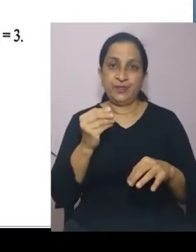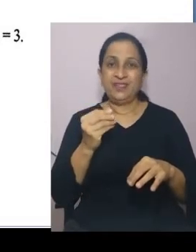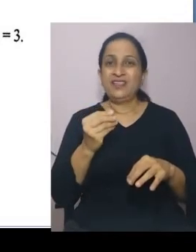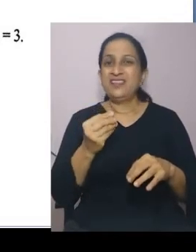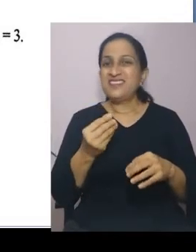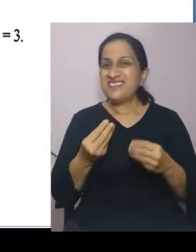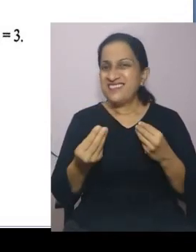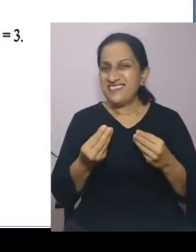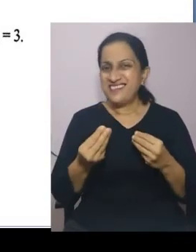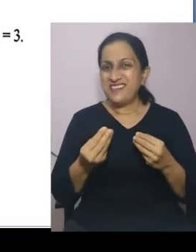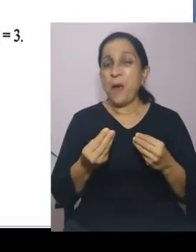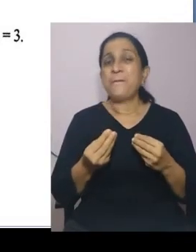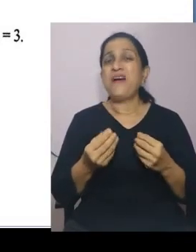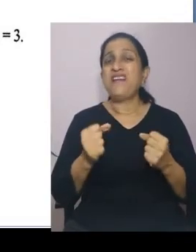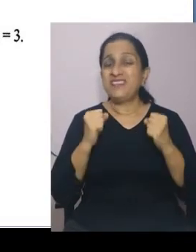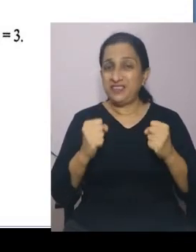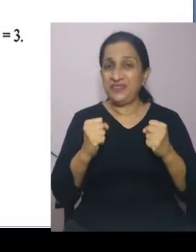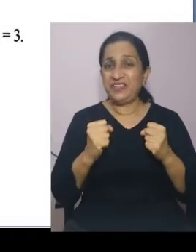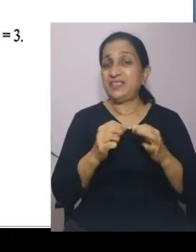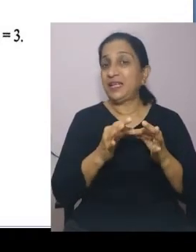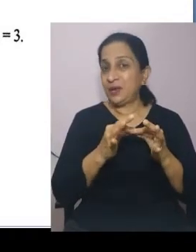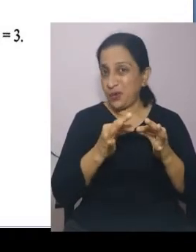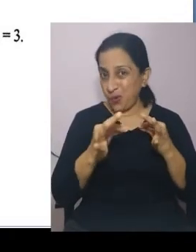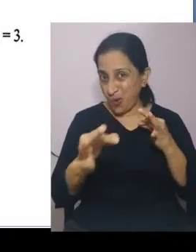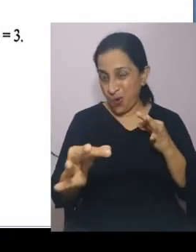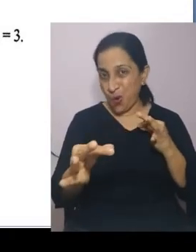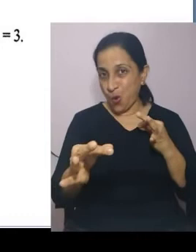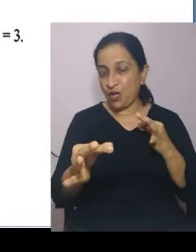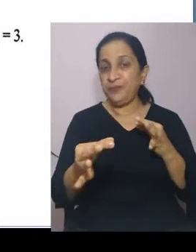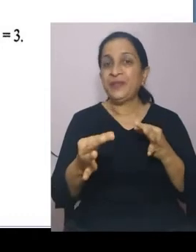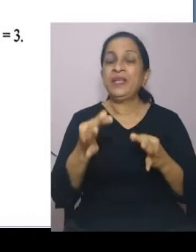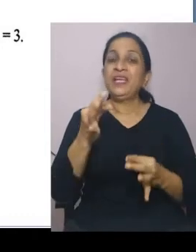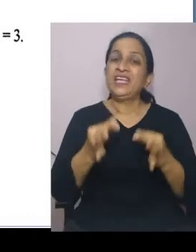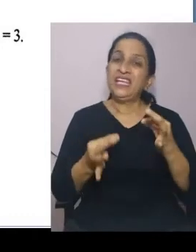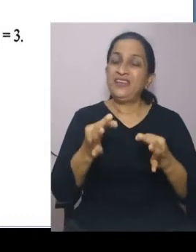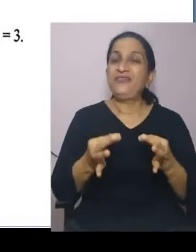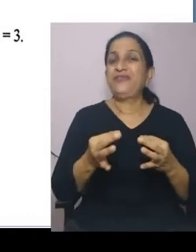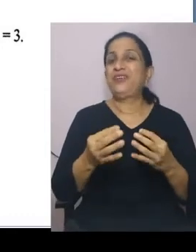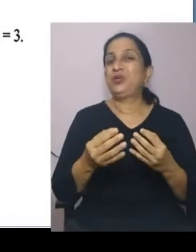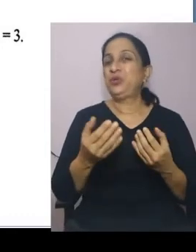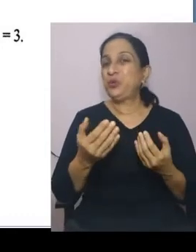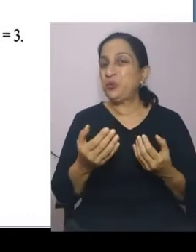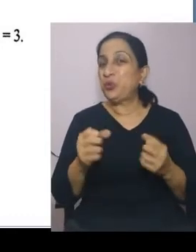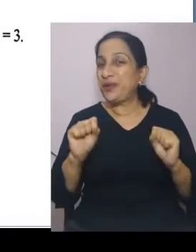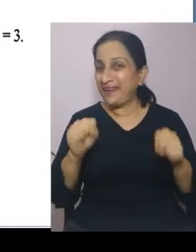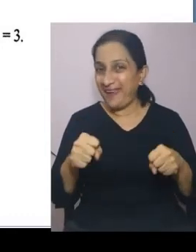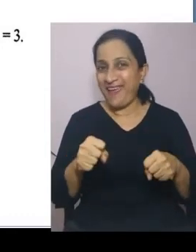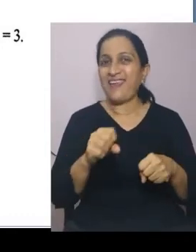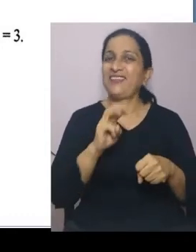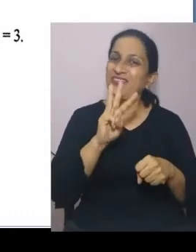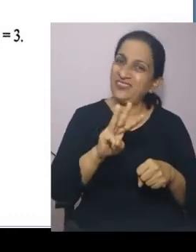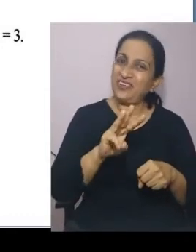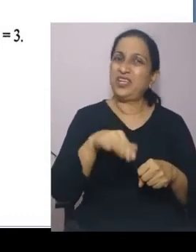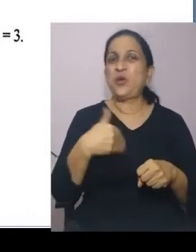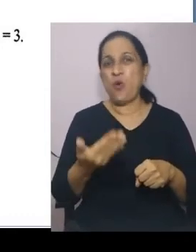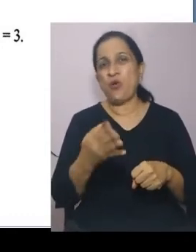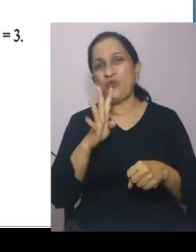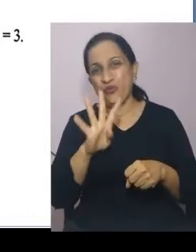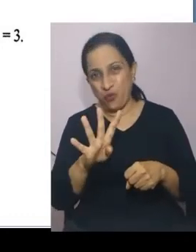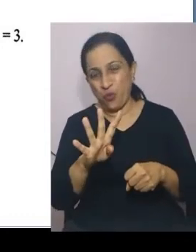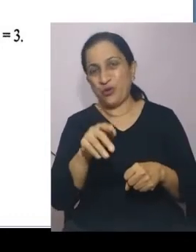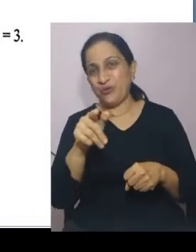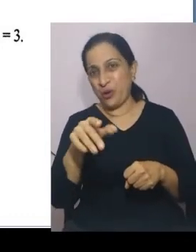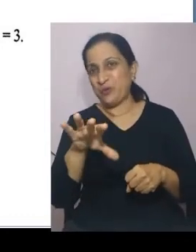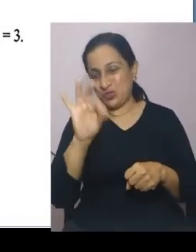Some of them are difficult and lengthy, so even if you are able to solve 3 or 4 out of them